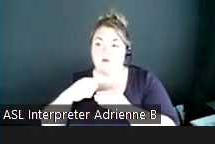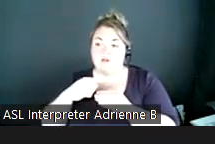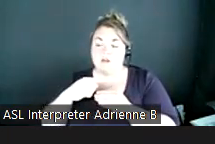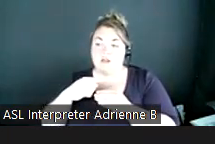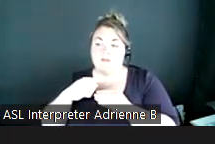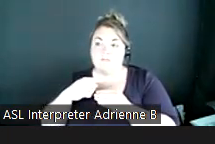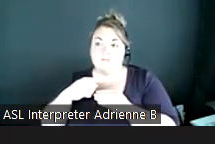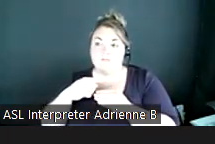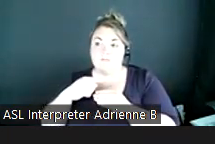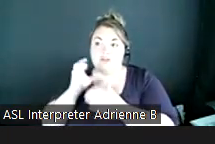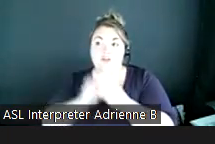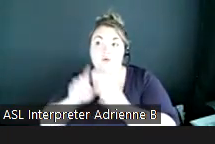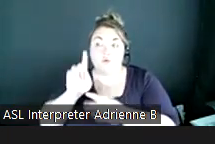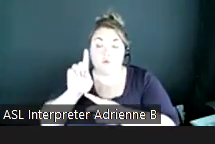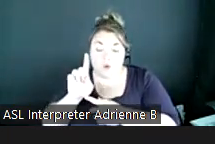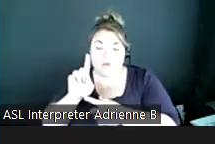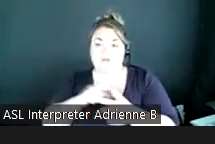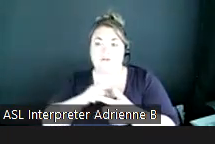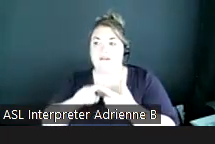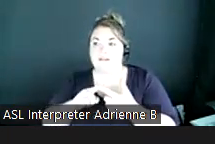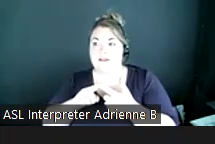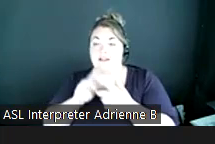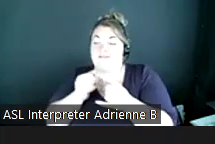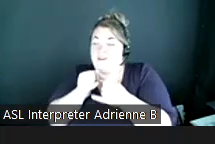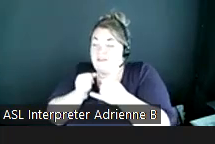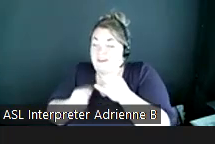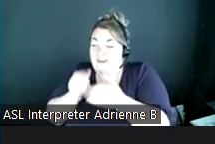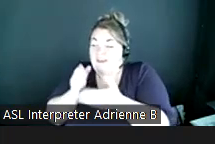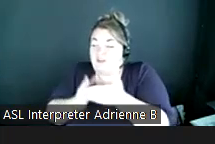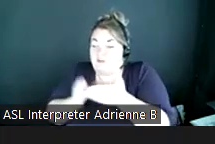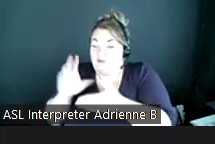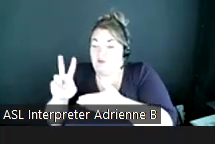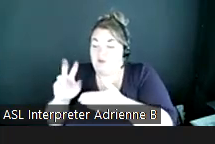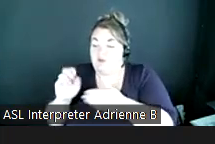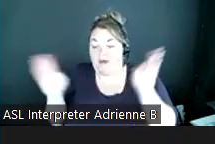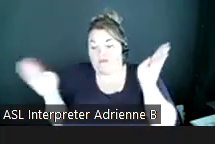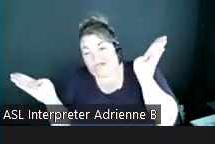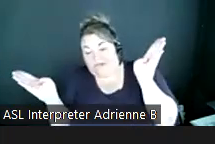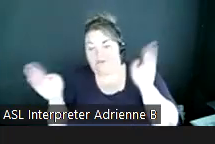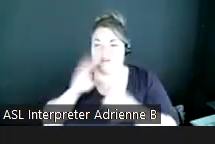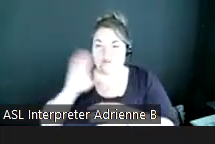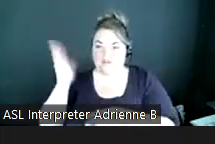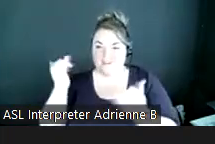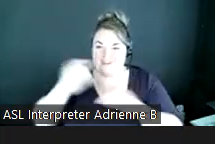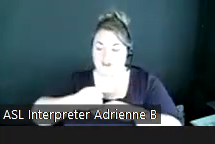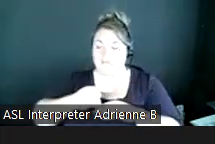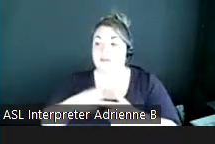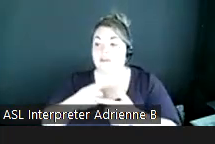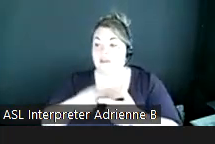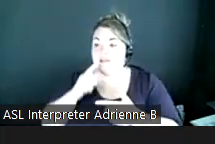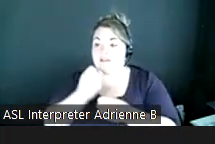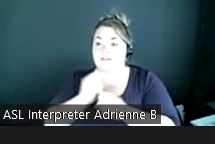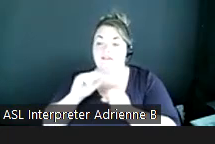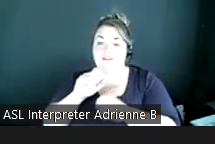today around Chapter 1, and then at the very, very end of Chapter 2, so kind of bookends of our presentation today. And I am one of the Safety Net